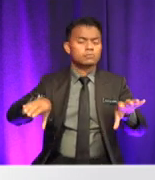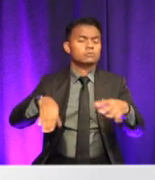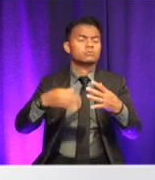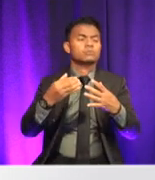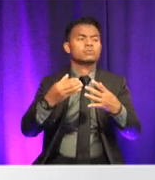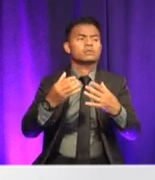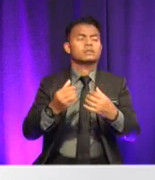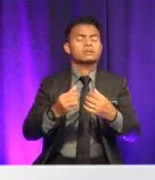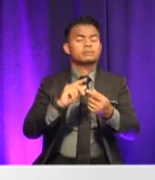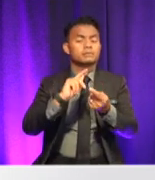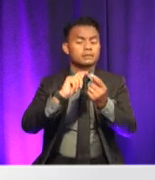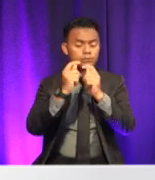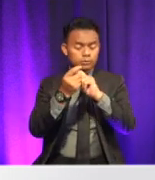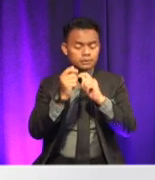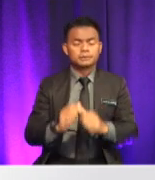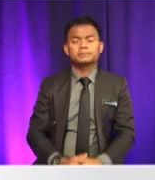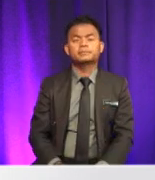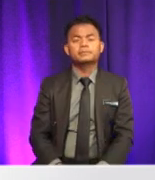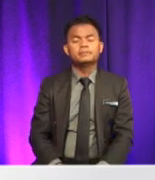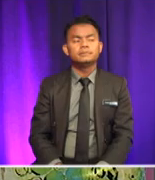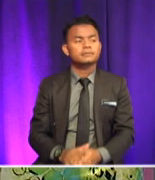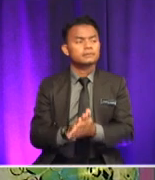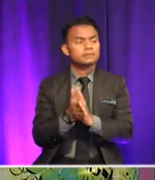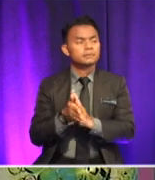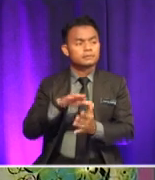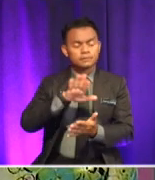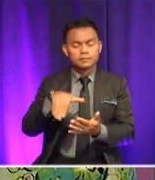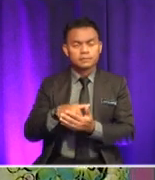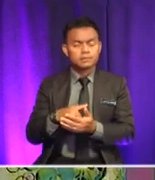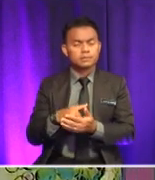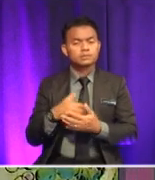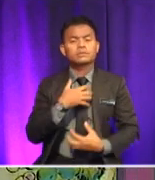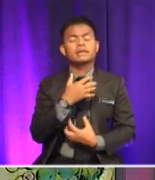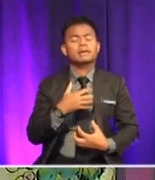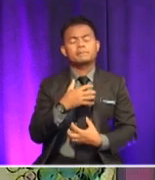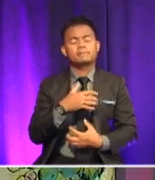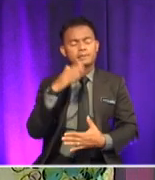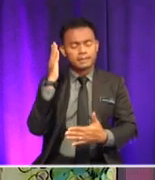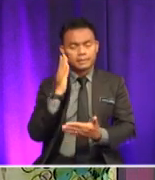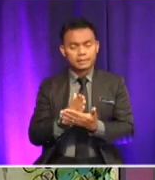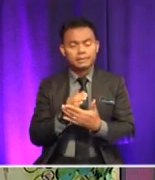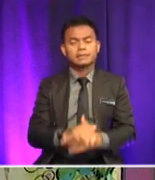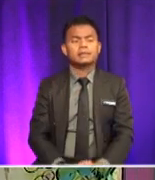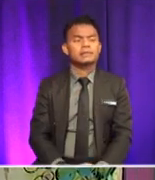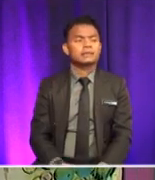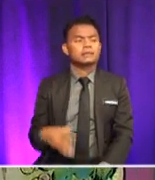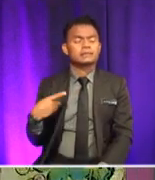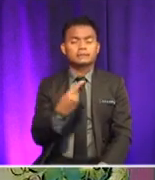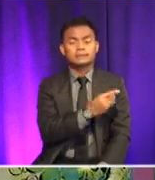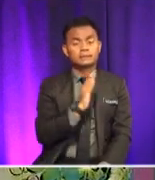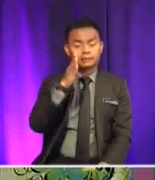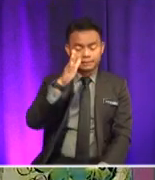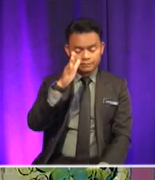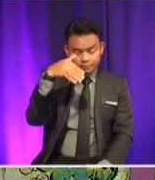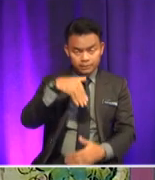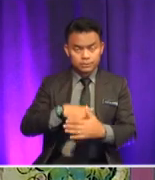change there. Okay, so at the very end, everybody received their happy ending. Okay. Next, we're going to go into plot. All right.